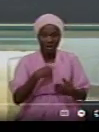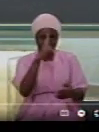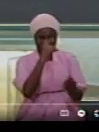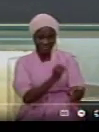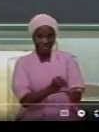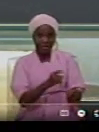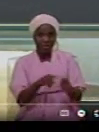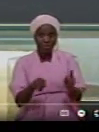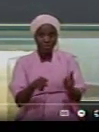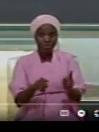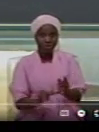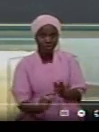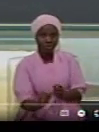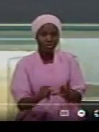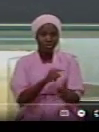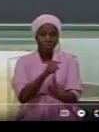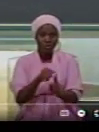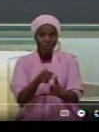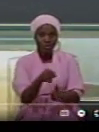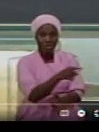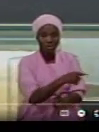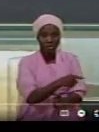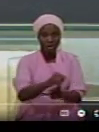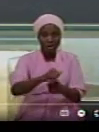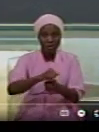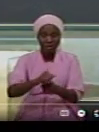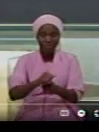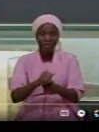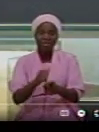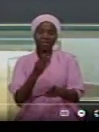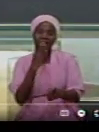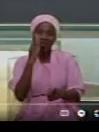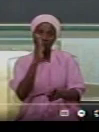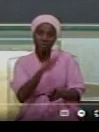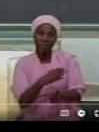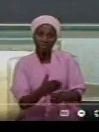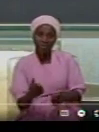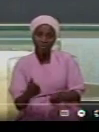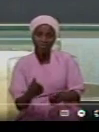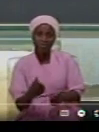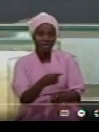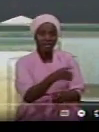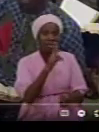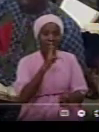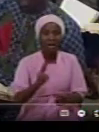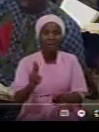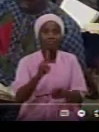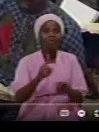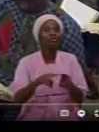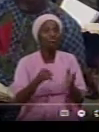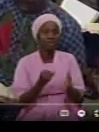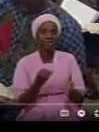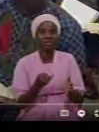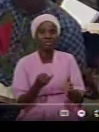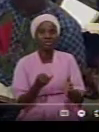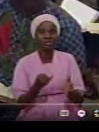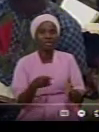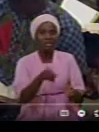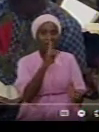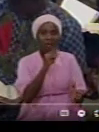abomination, there's no shame. They're used to it. Nay, they were not at all